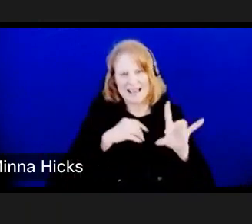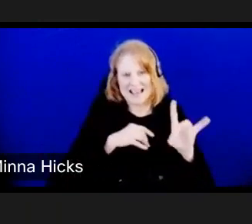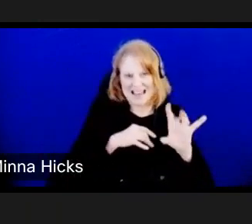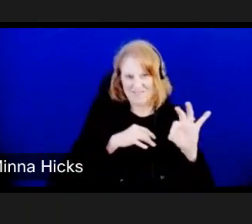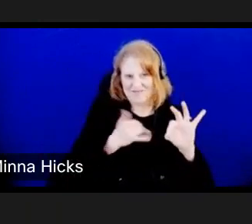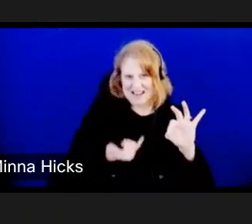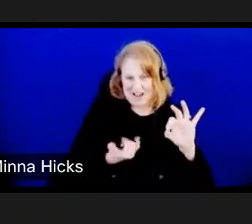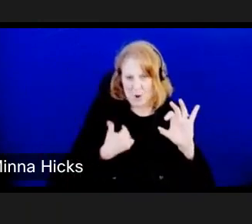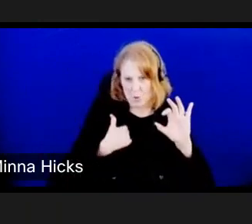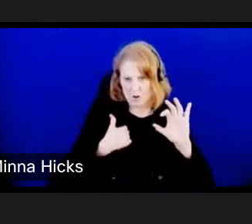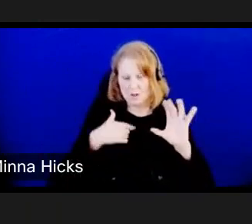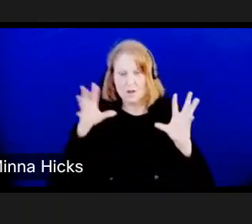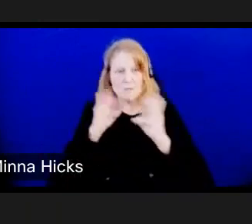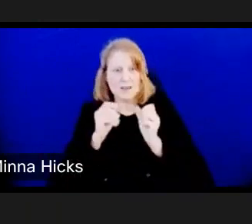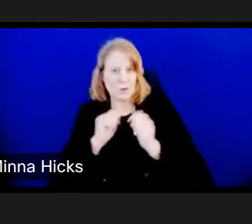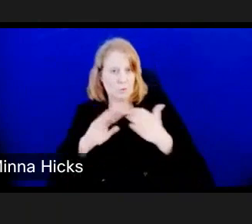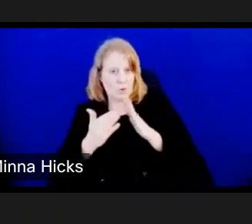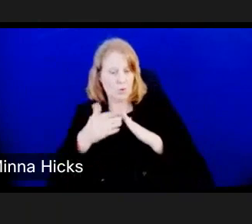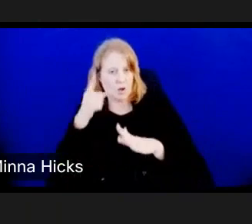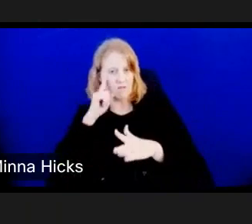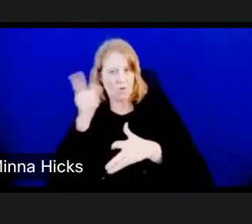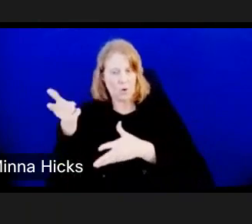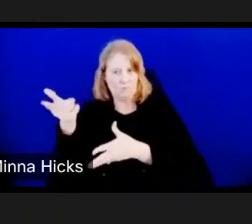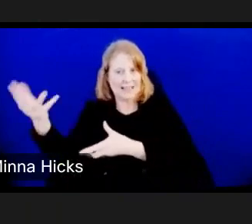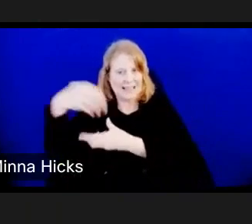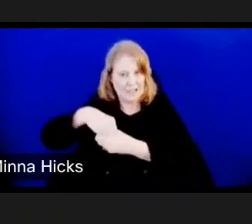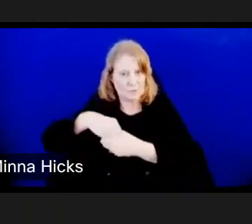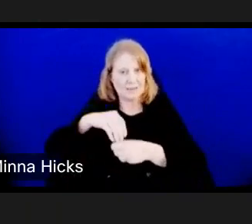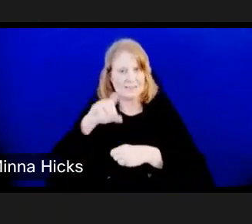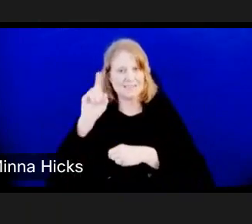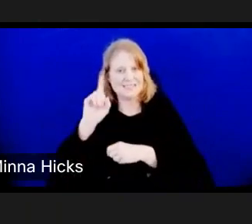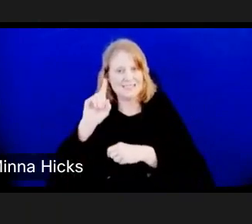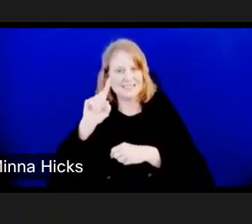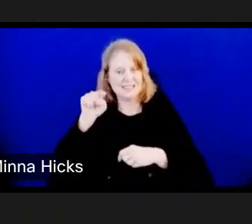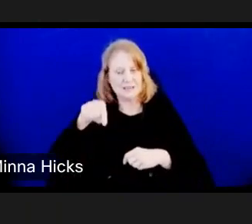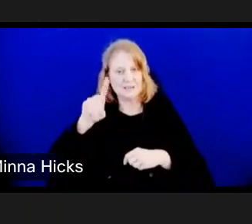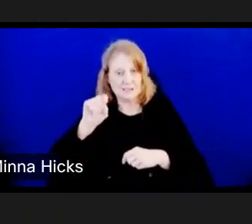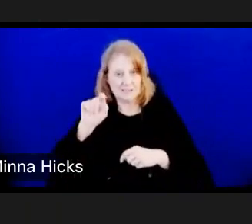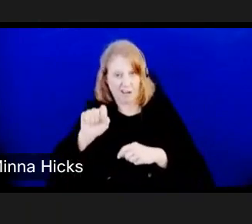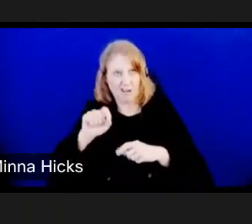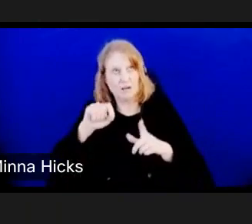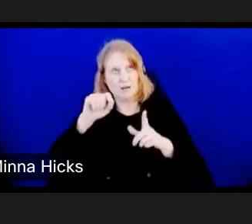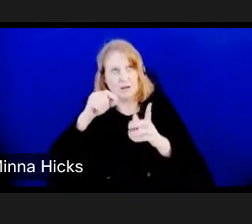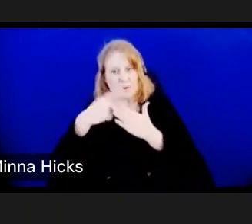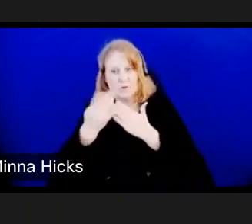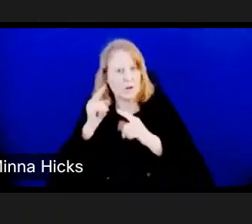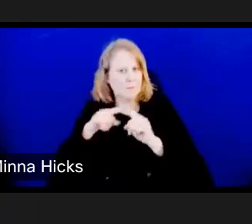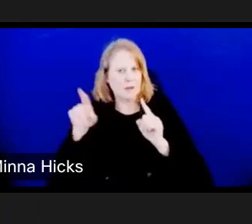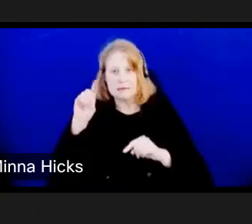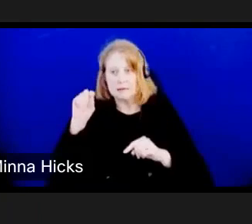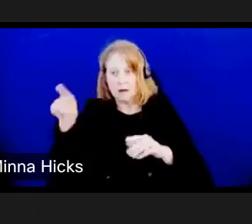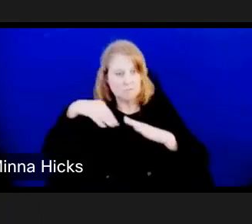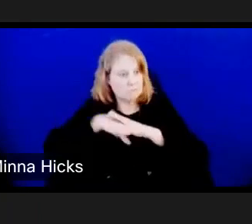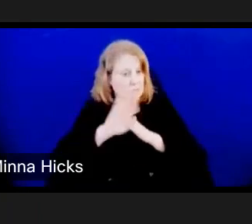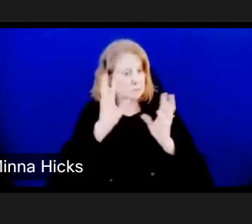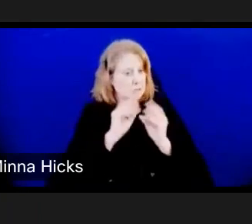it comes to meeting with the community for engagement around DDOT projects, never did DDOT walk into a meeting and